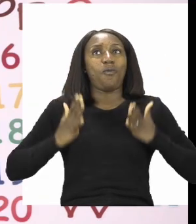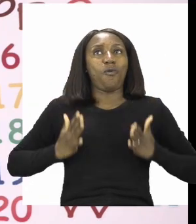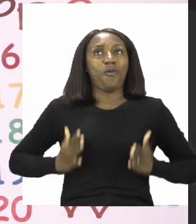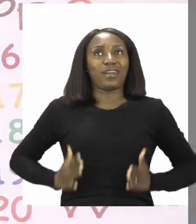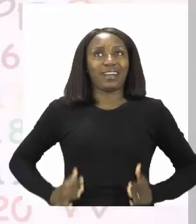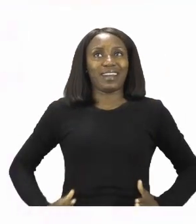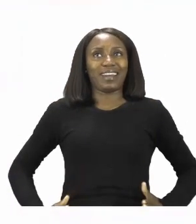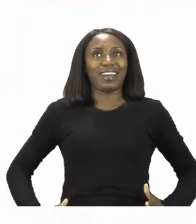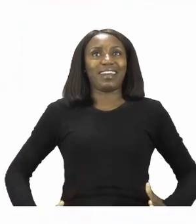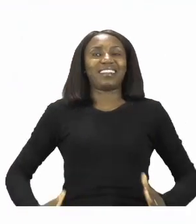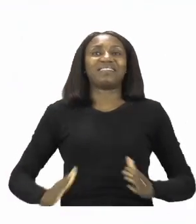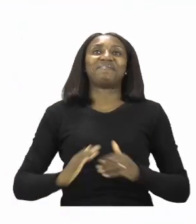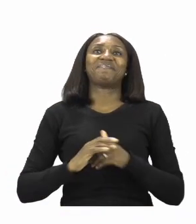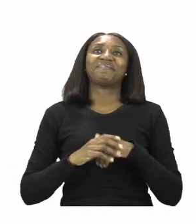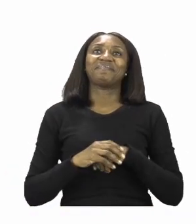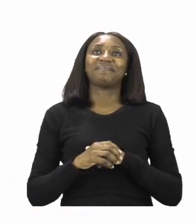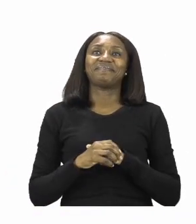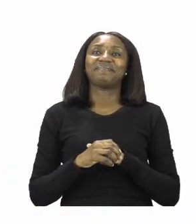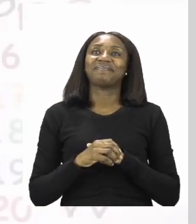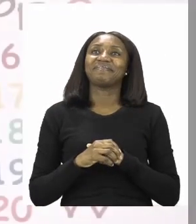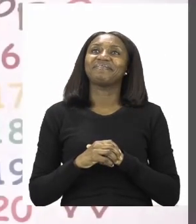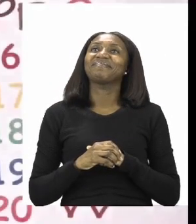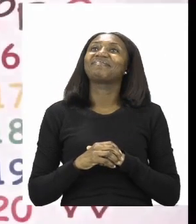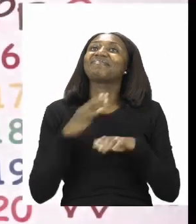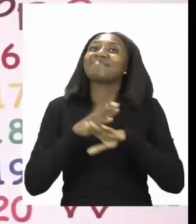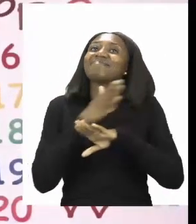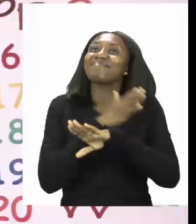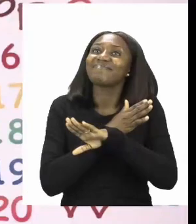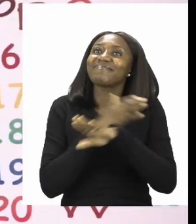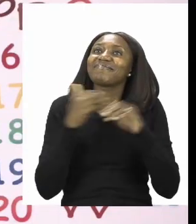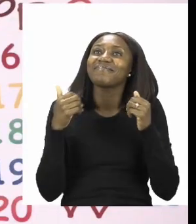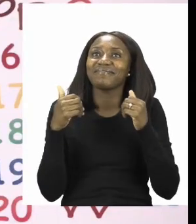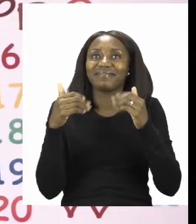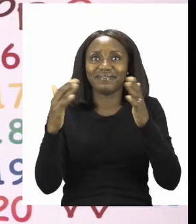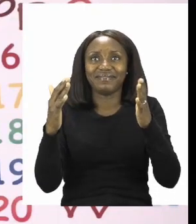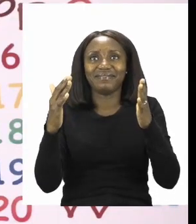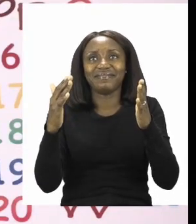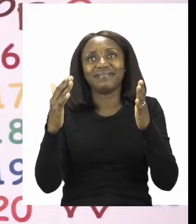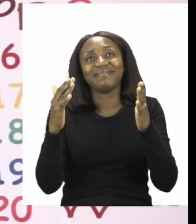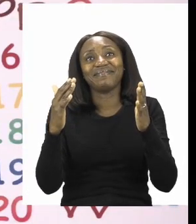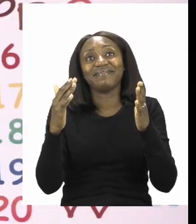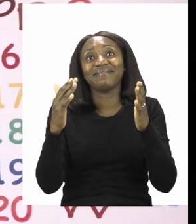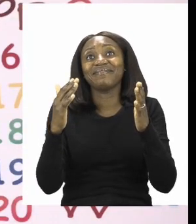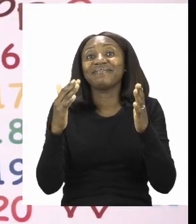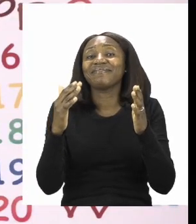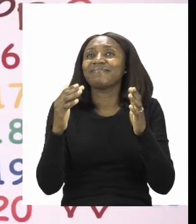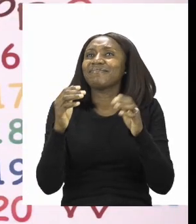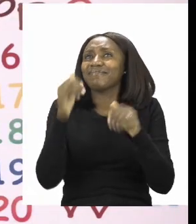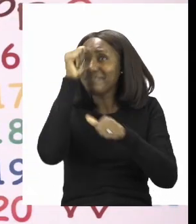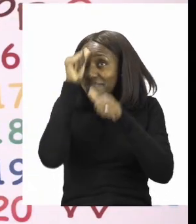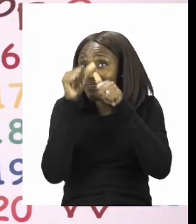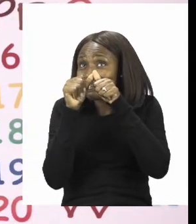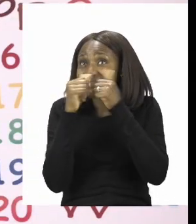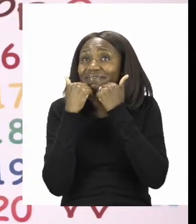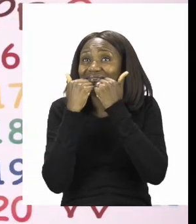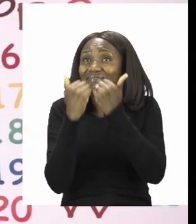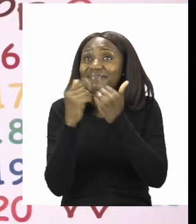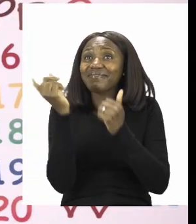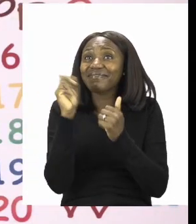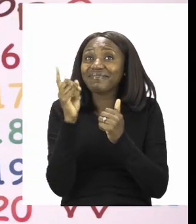body parts. And before we get into any lessons, boys and girls, we know that we have